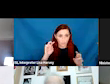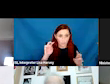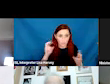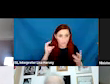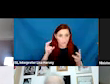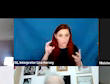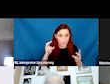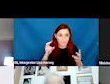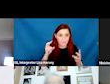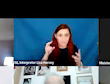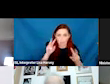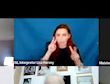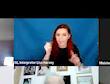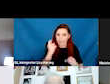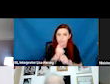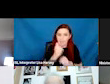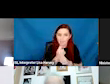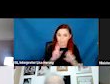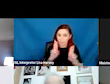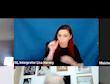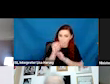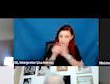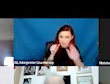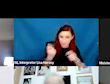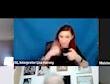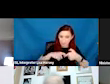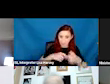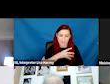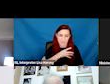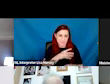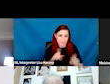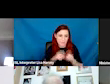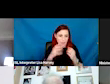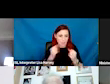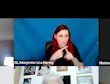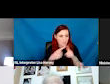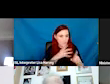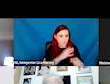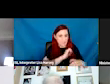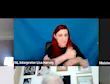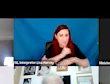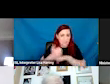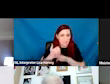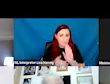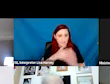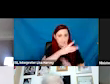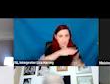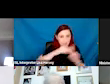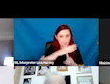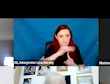looking anytime for new experts to join our committees. We have a number of committees: built environment,